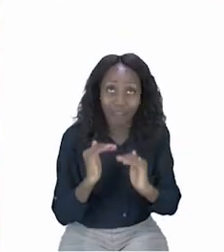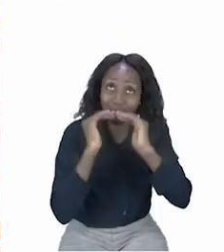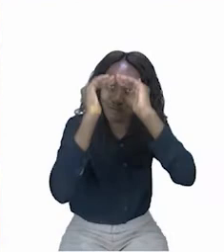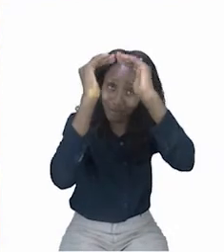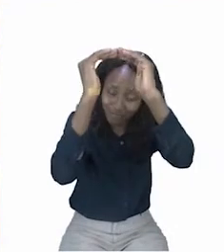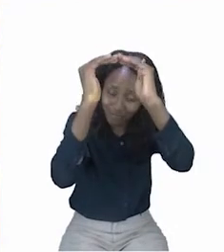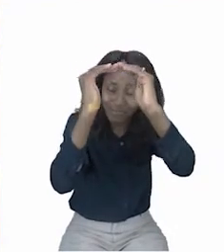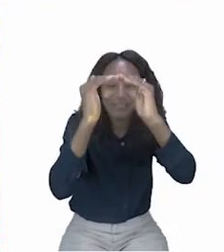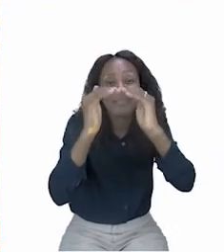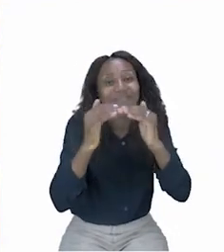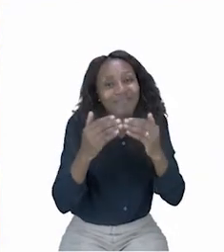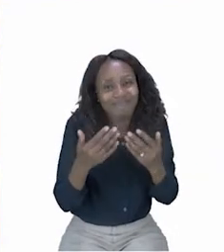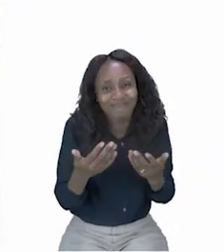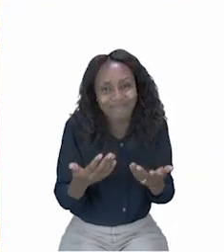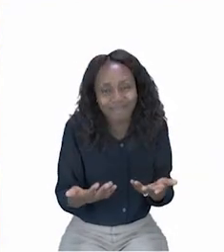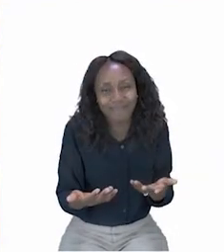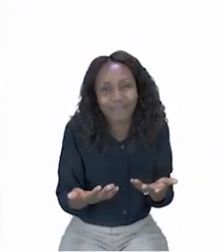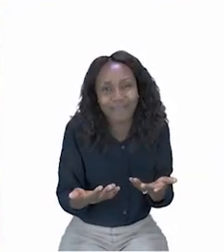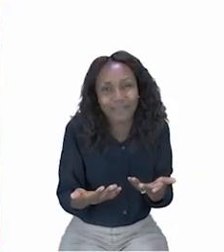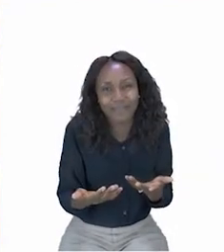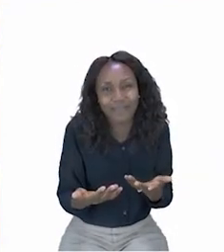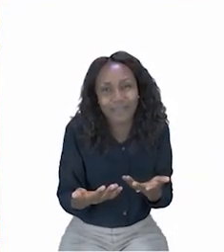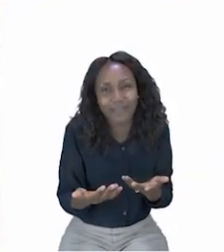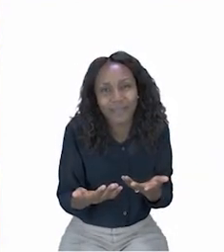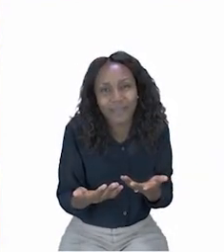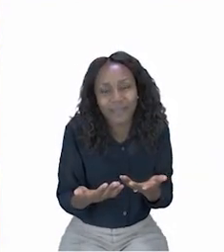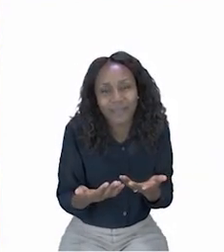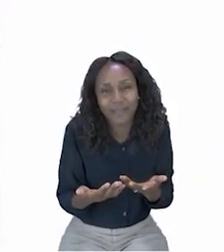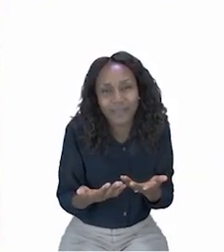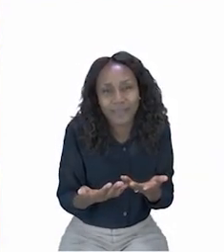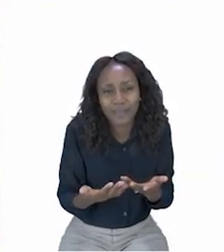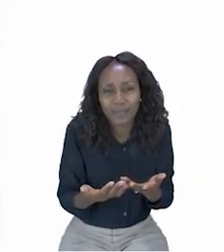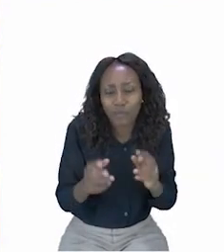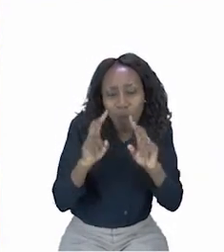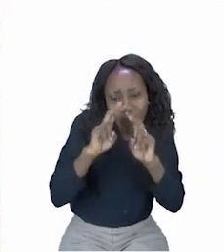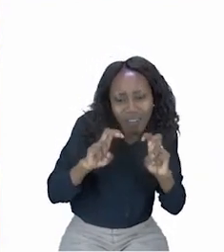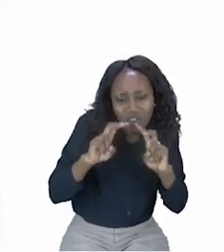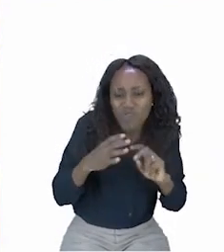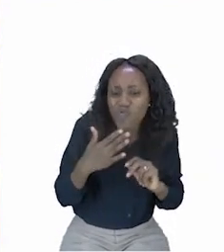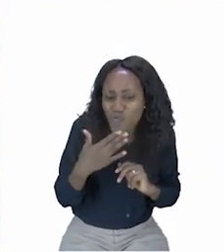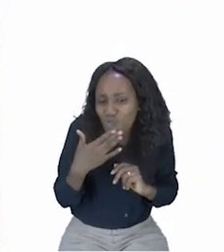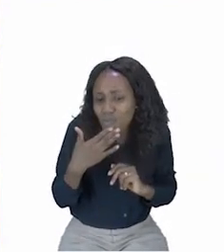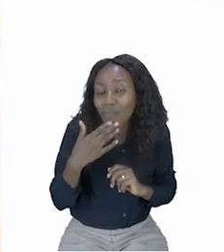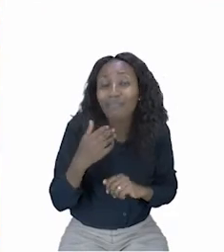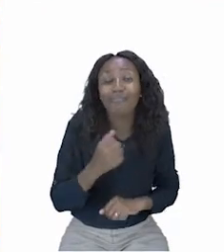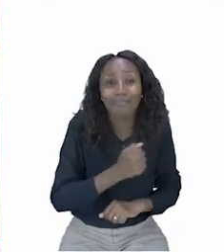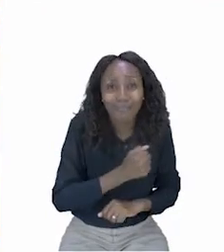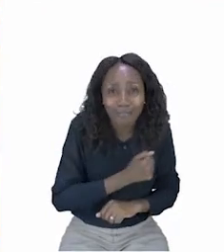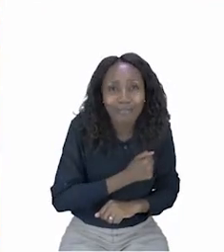Now we are going to look for mother